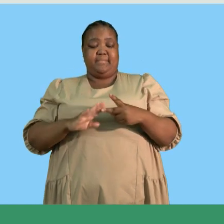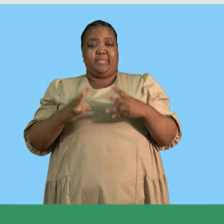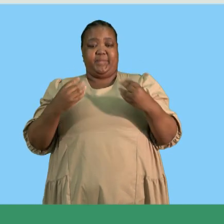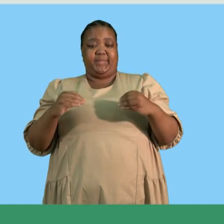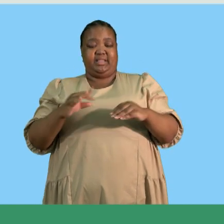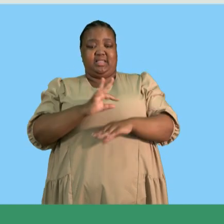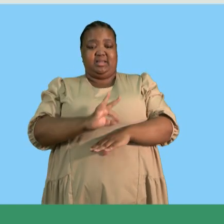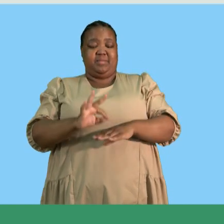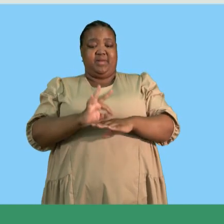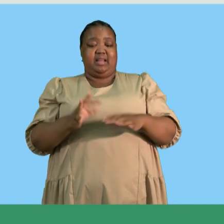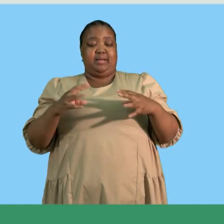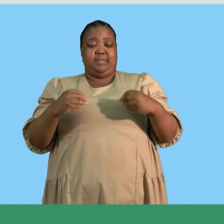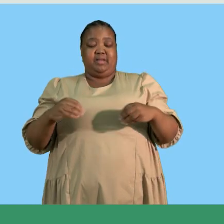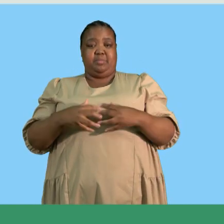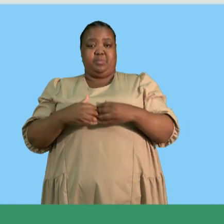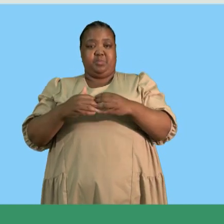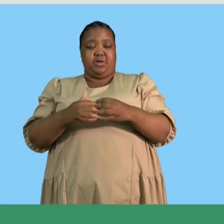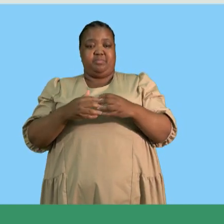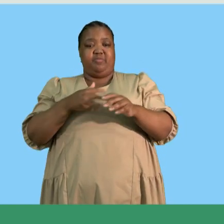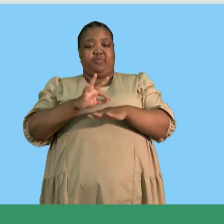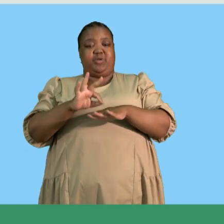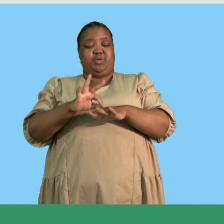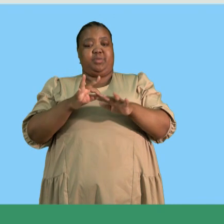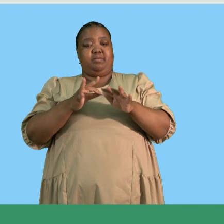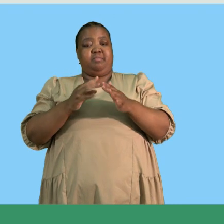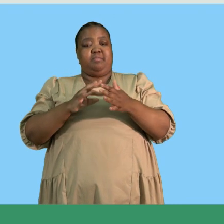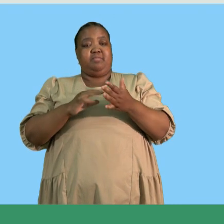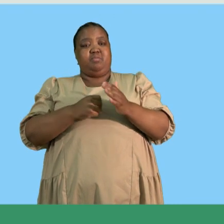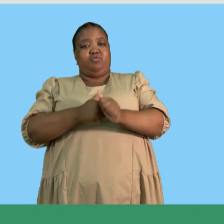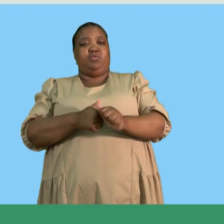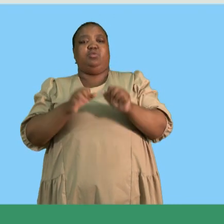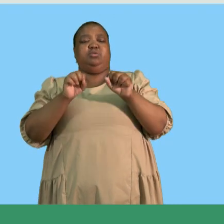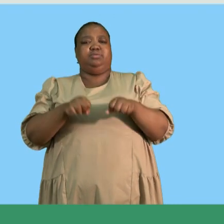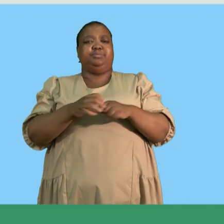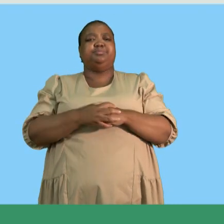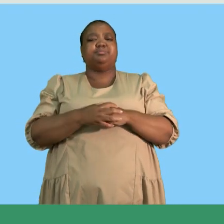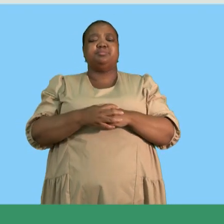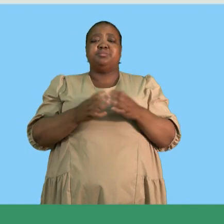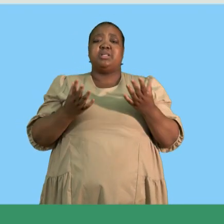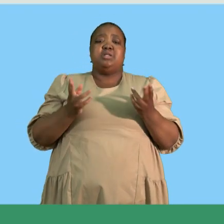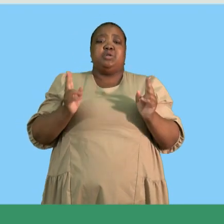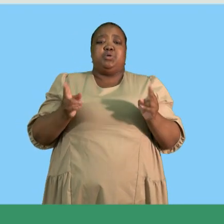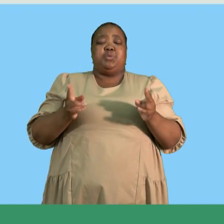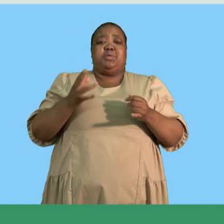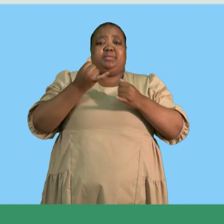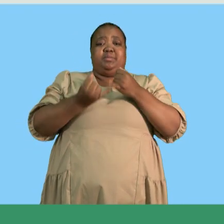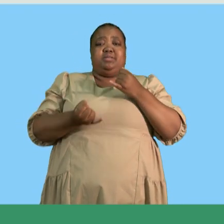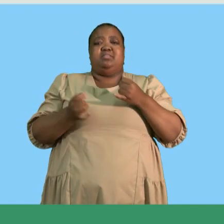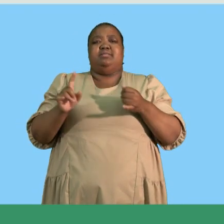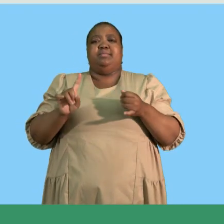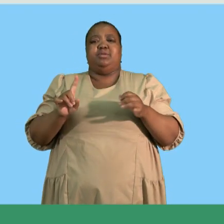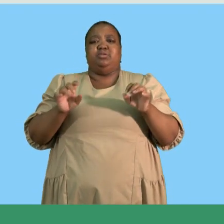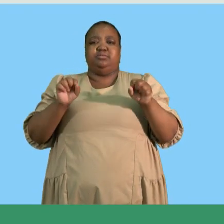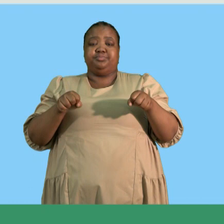plan. The common errors that you can face here is that you are going to confuse the factors